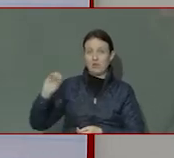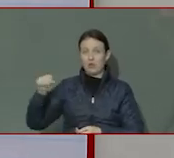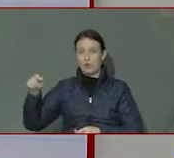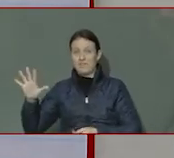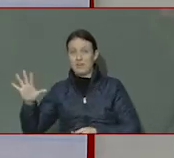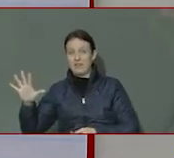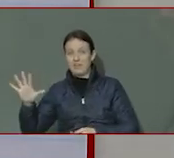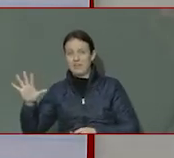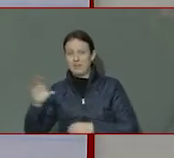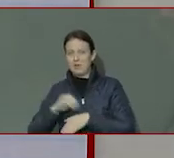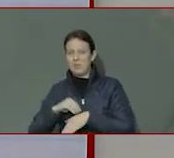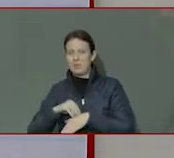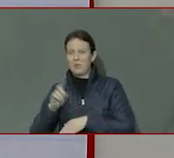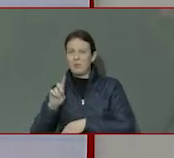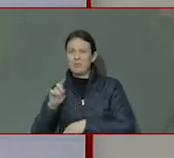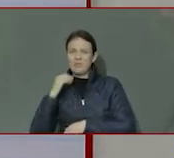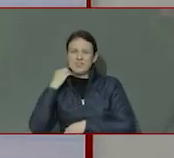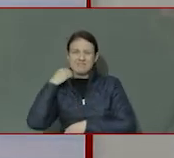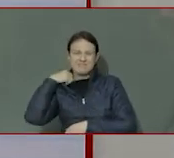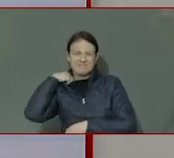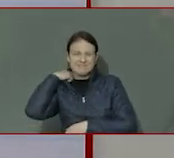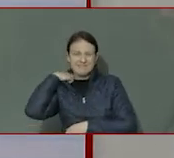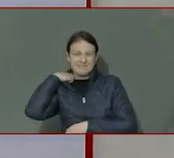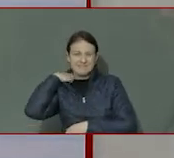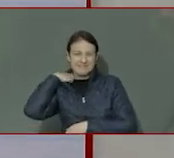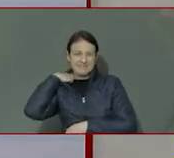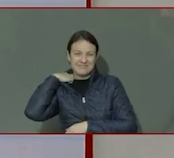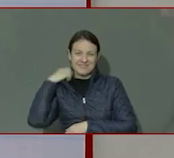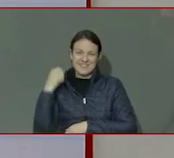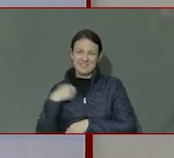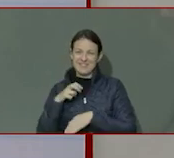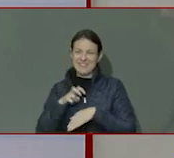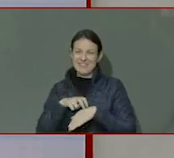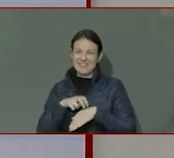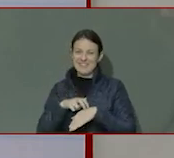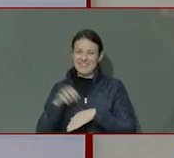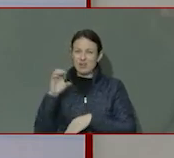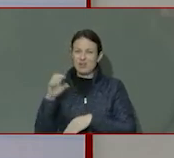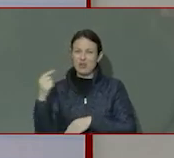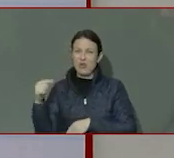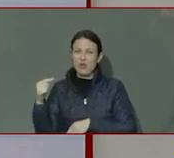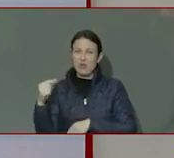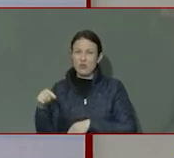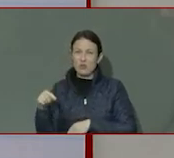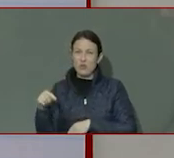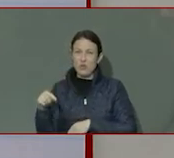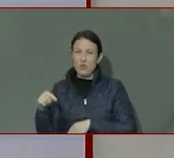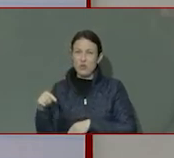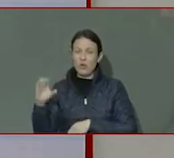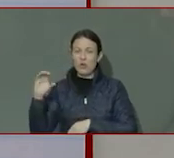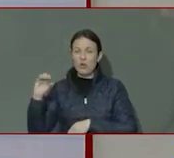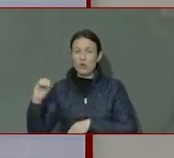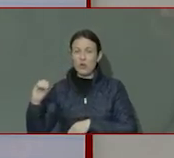here? I need the concentration of the hydronium ions, not the hydroxide